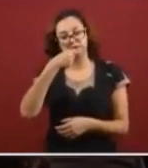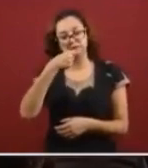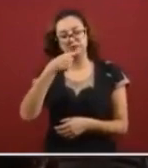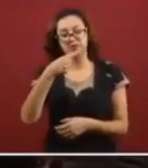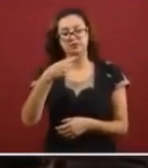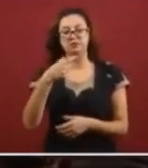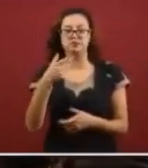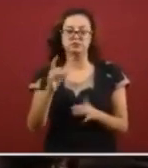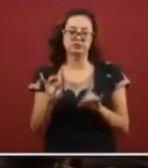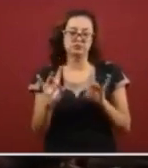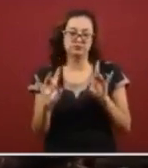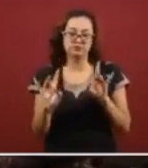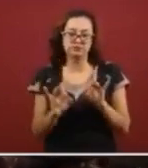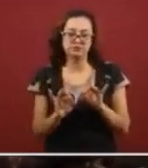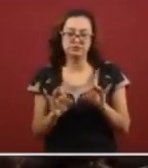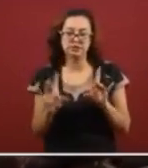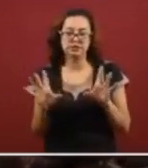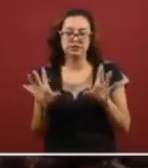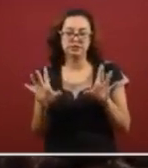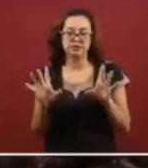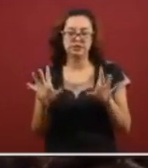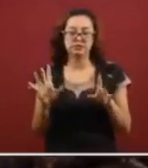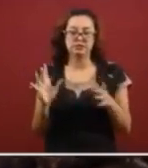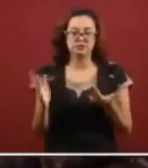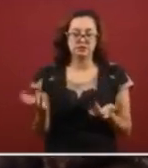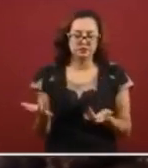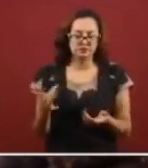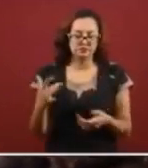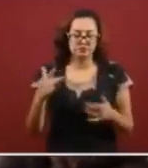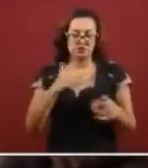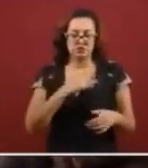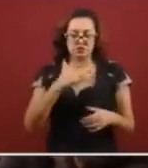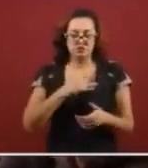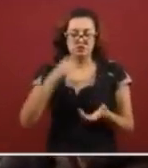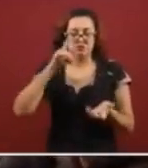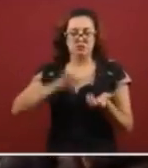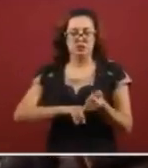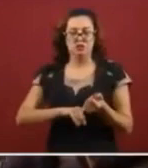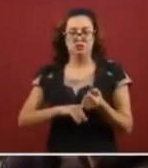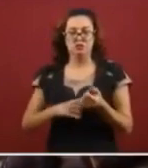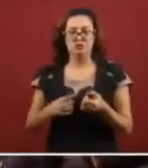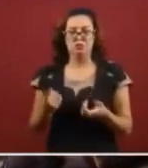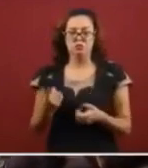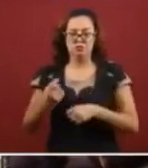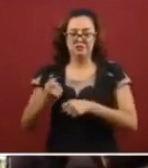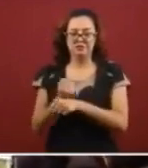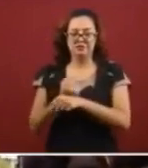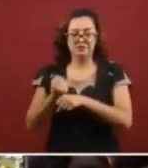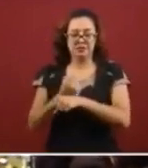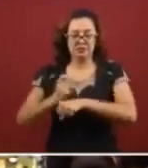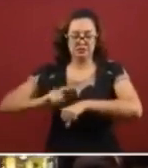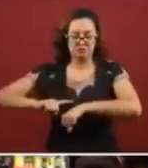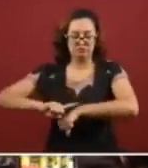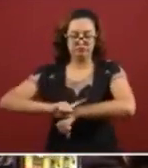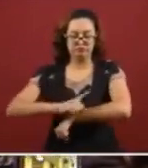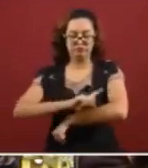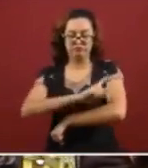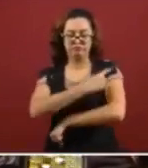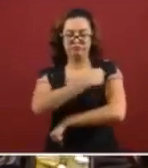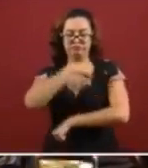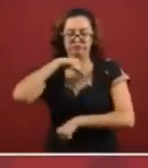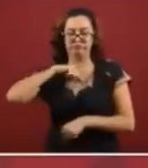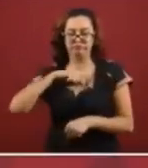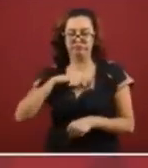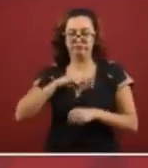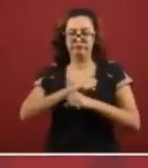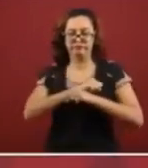Para que se quite el coágulo, and to remove the clots? Y pueda llegar